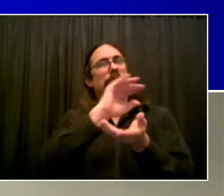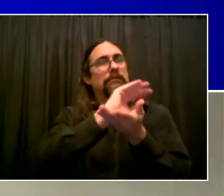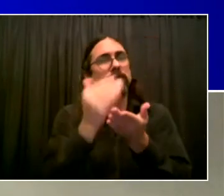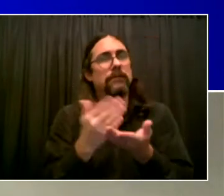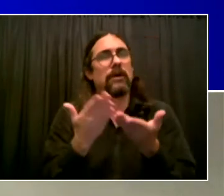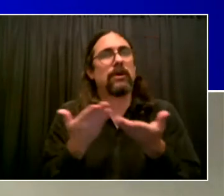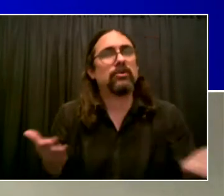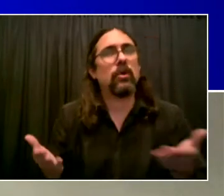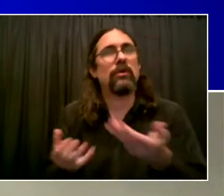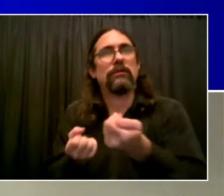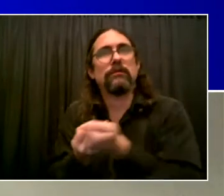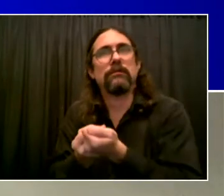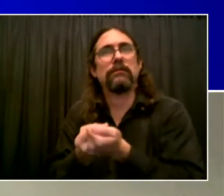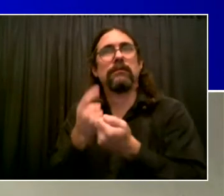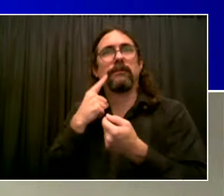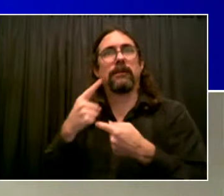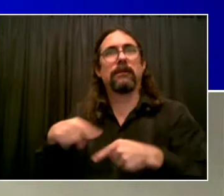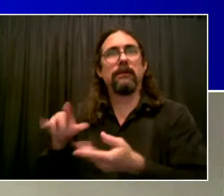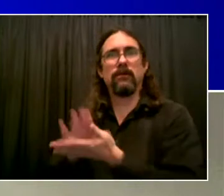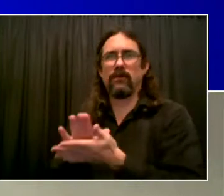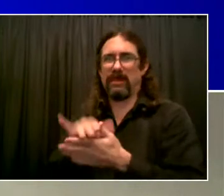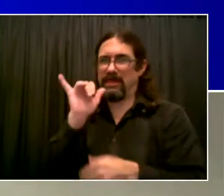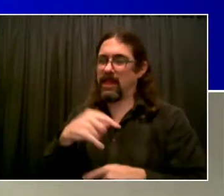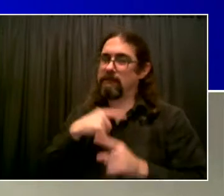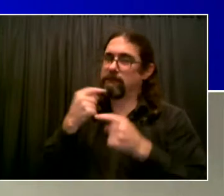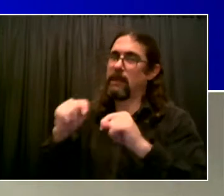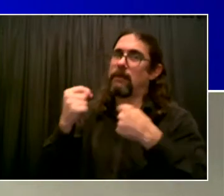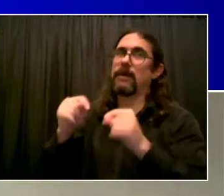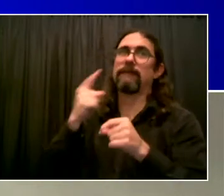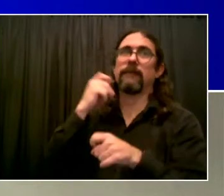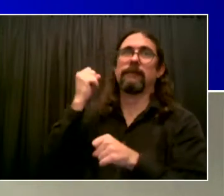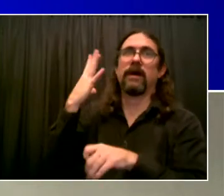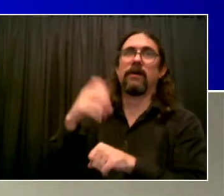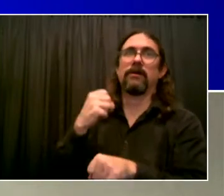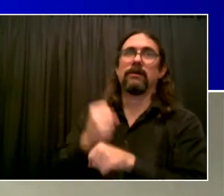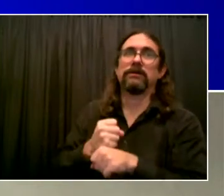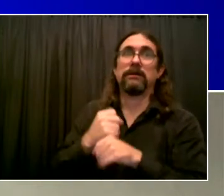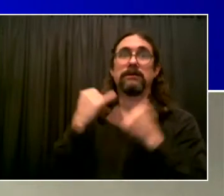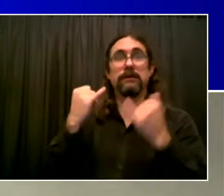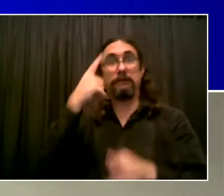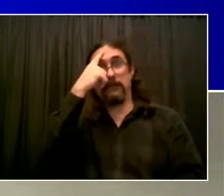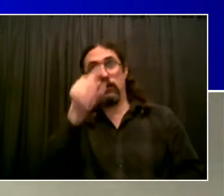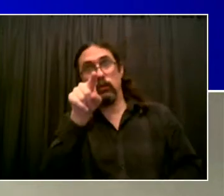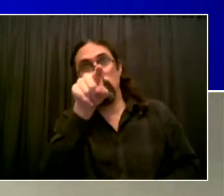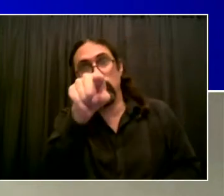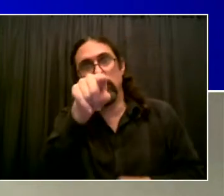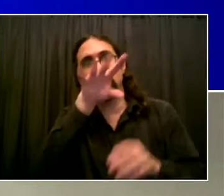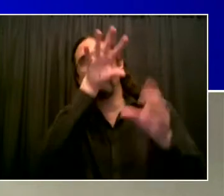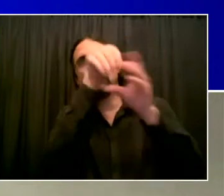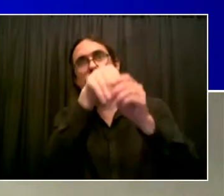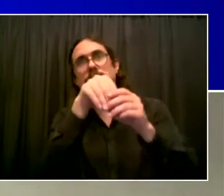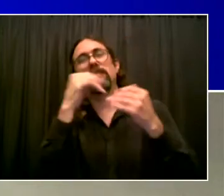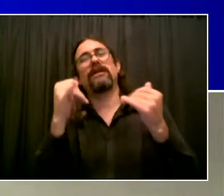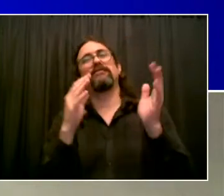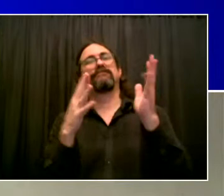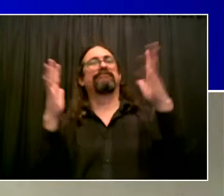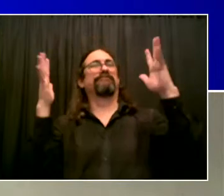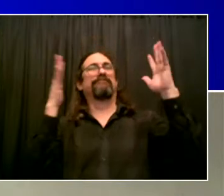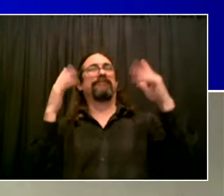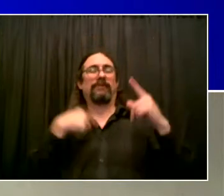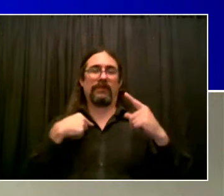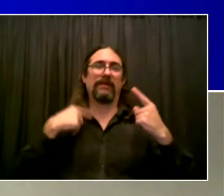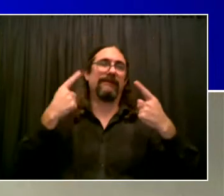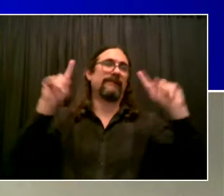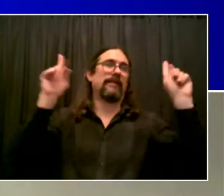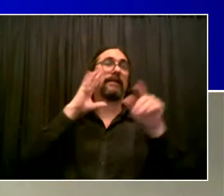ago. But because of you, because of the Speaker, we're actually going to have those resources now going forward. It's going to change everything. But I agree with you.